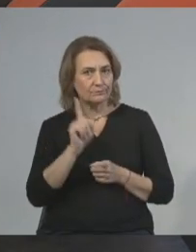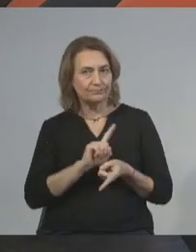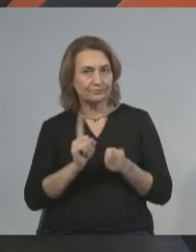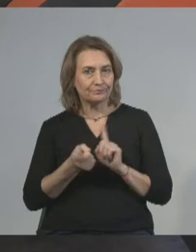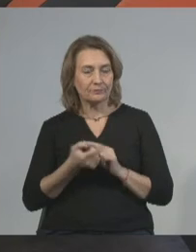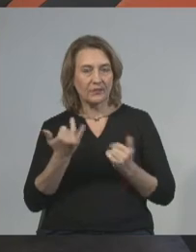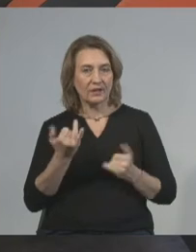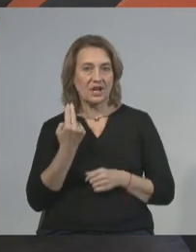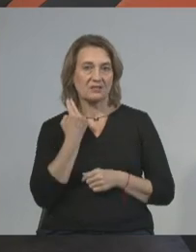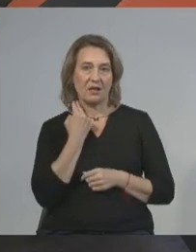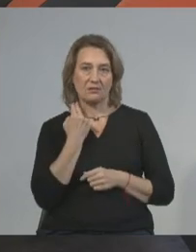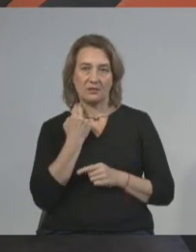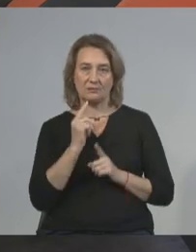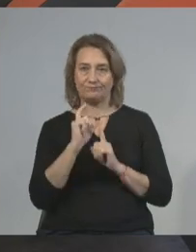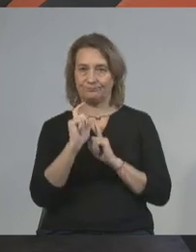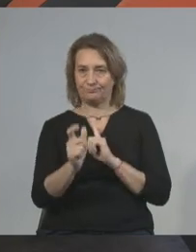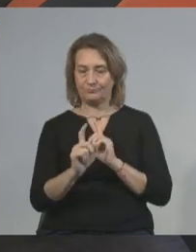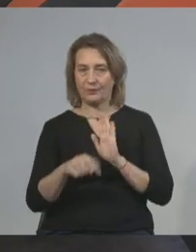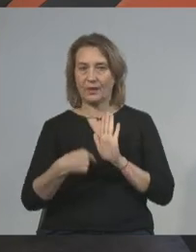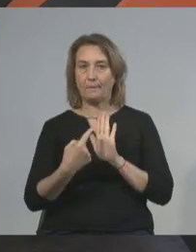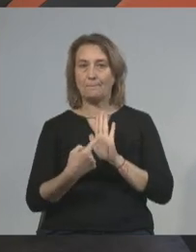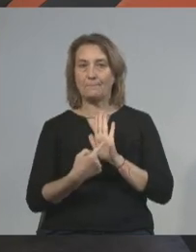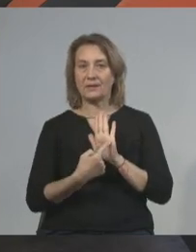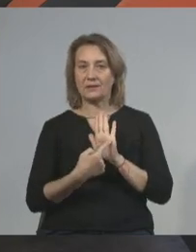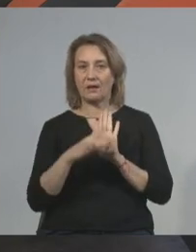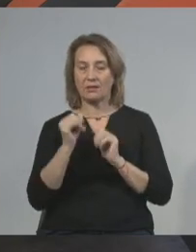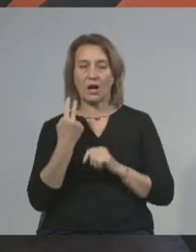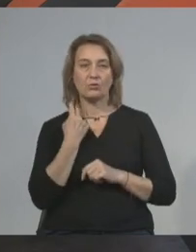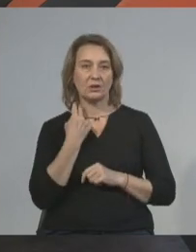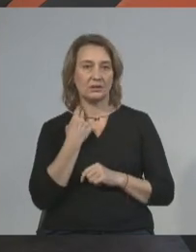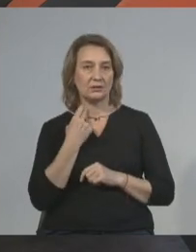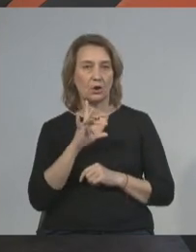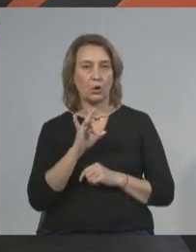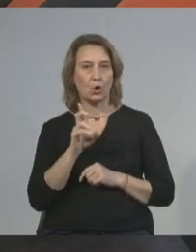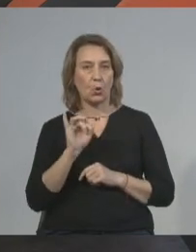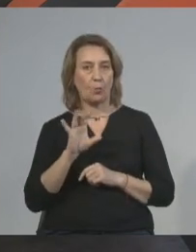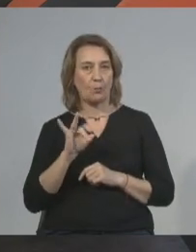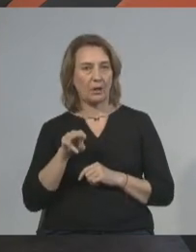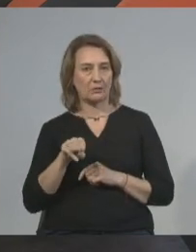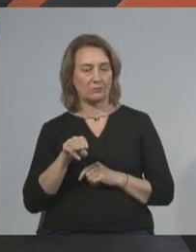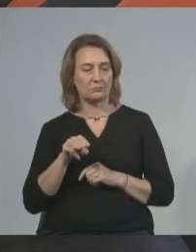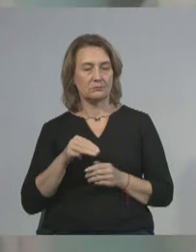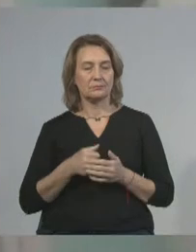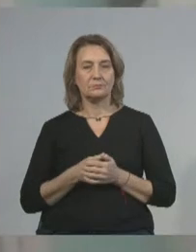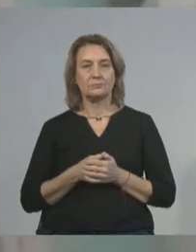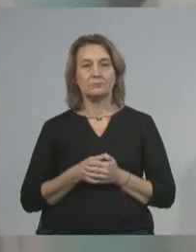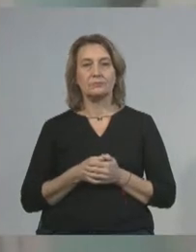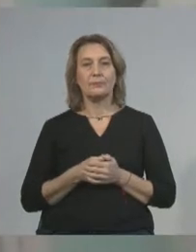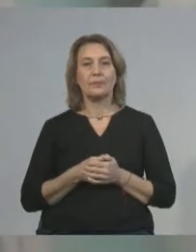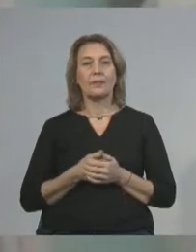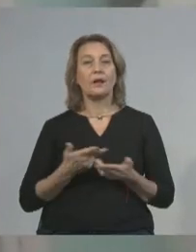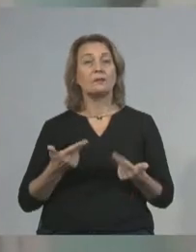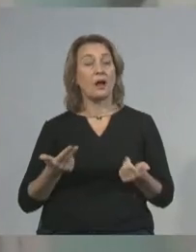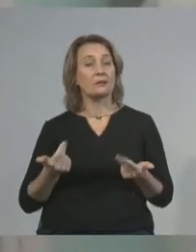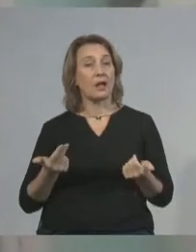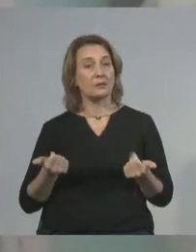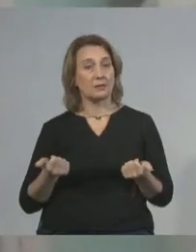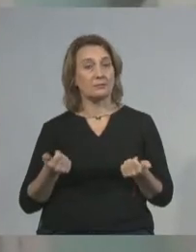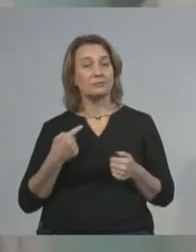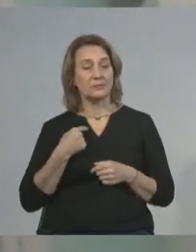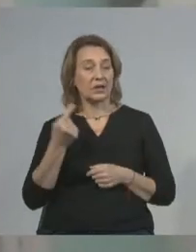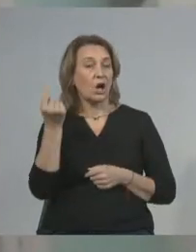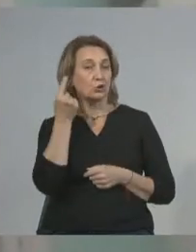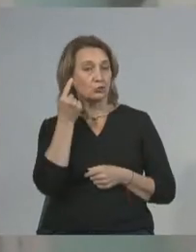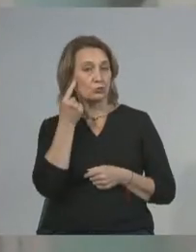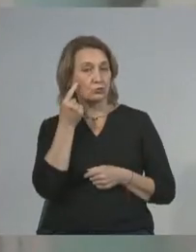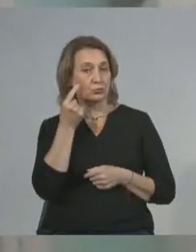me perhaps i'll switch to english and will ask a question in english robert are you fine of course hi hi thank you for joining